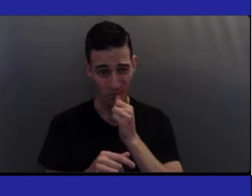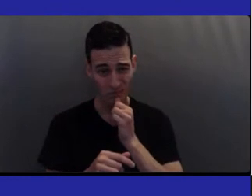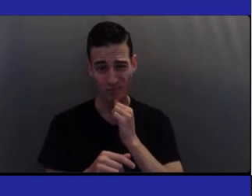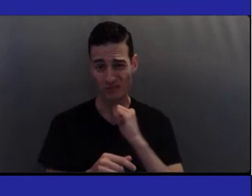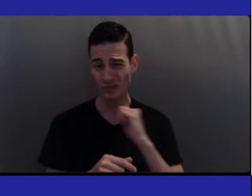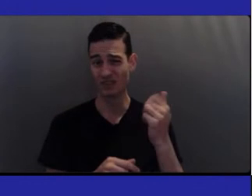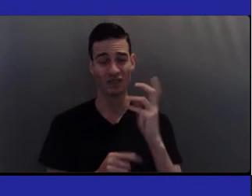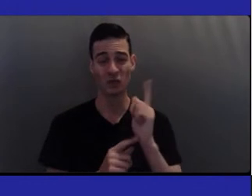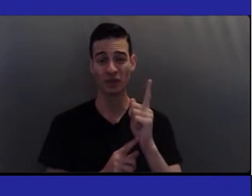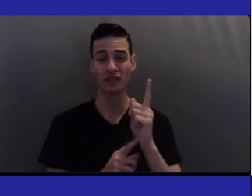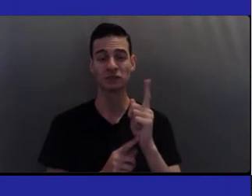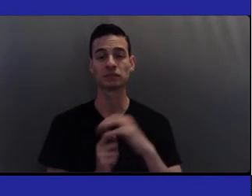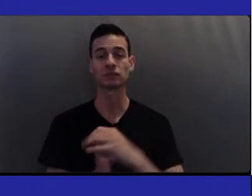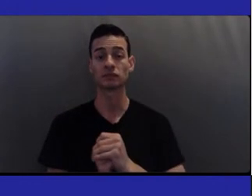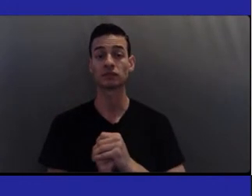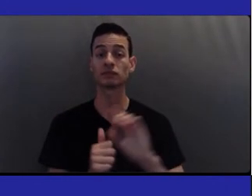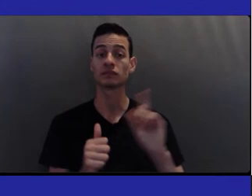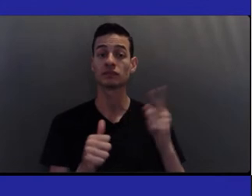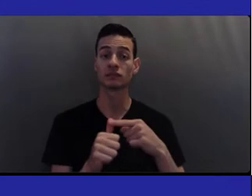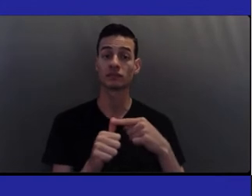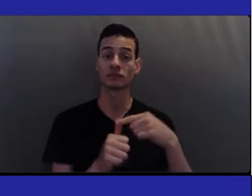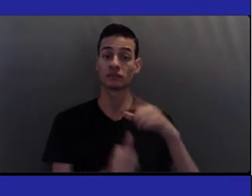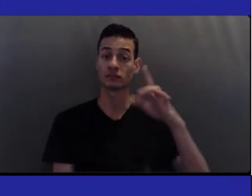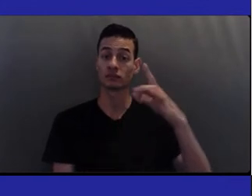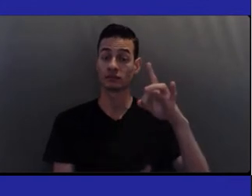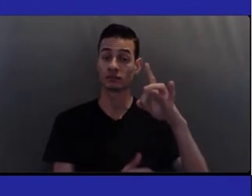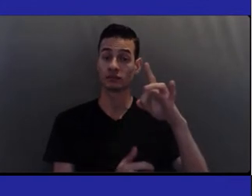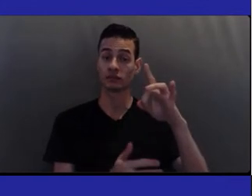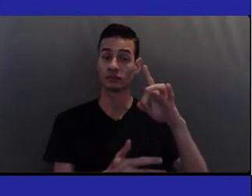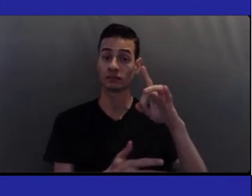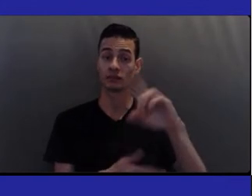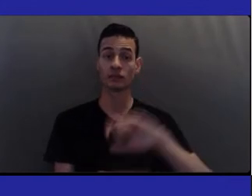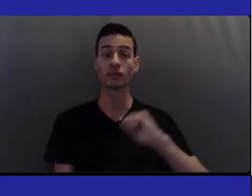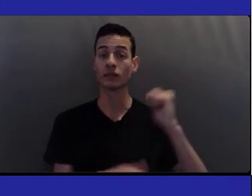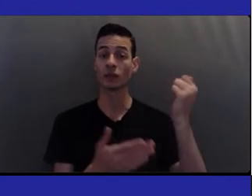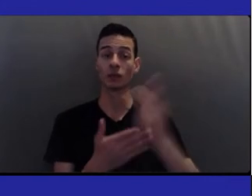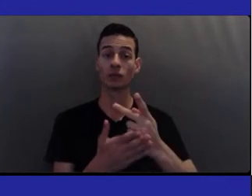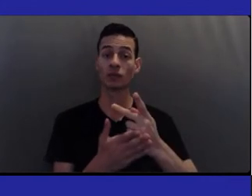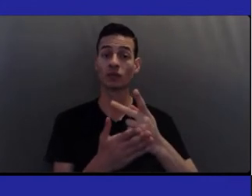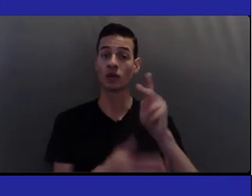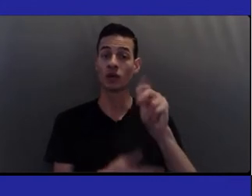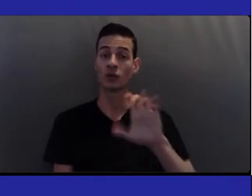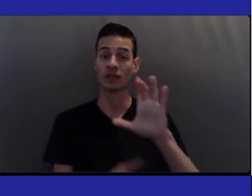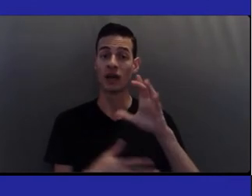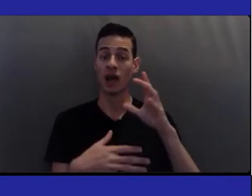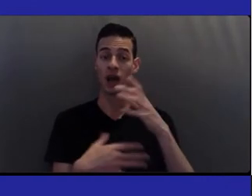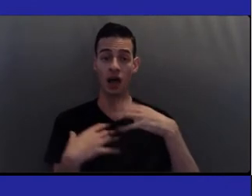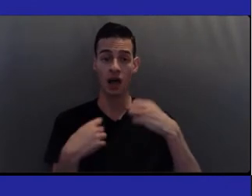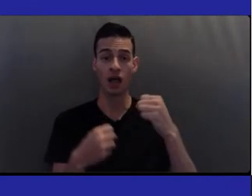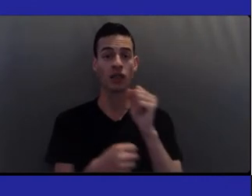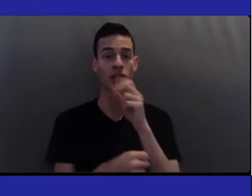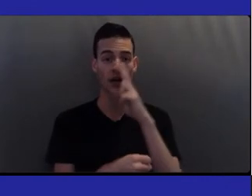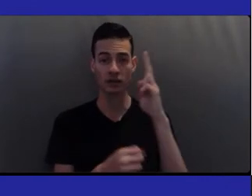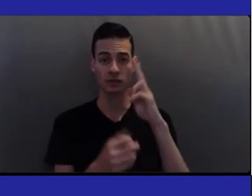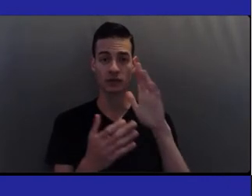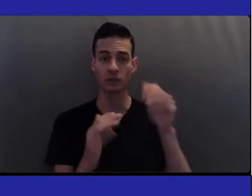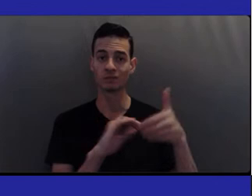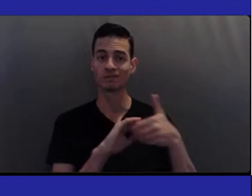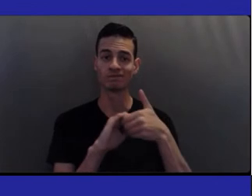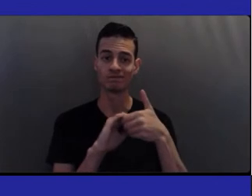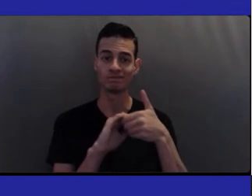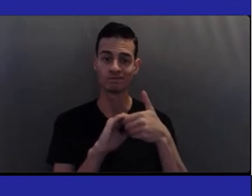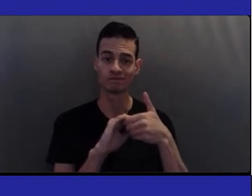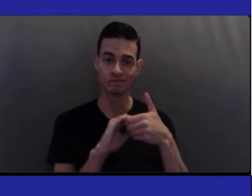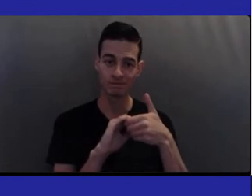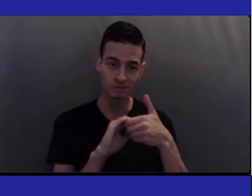one, 18, is authorizing New York City Health and Hospitals Corporation the system to further increase the funding by